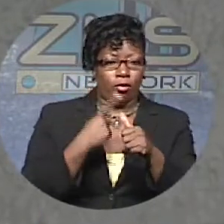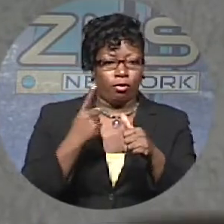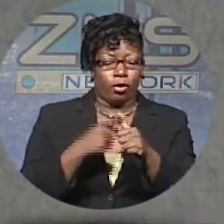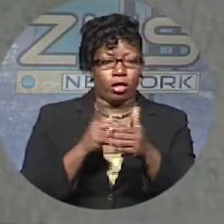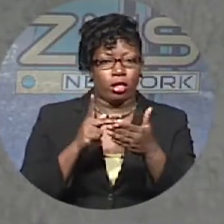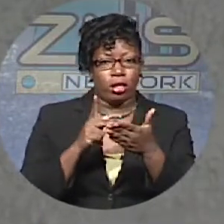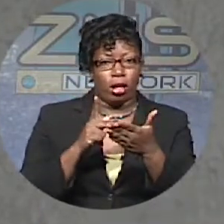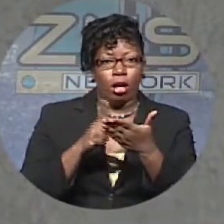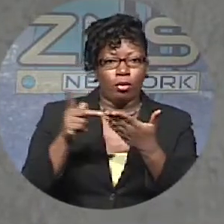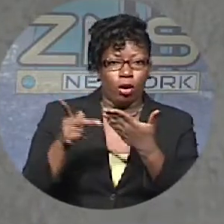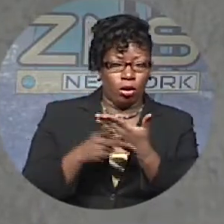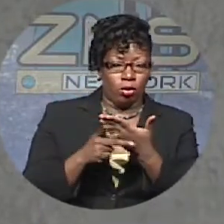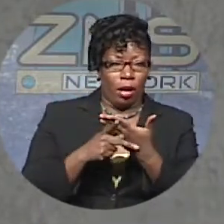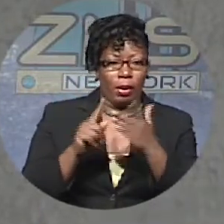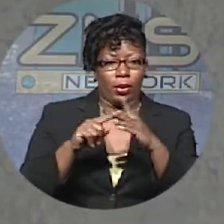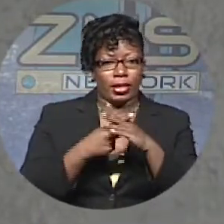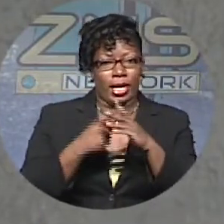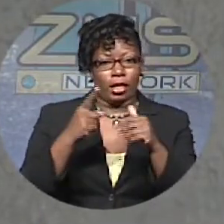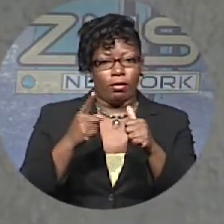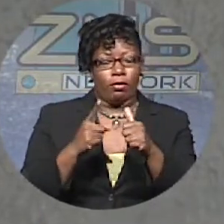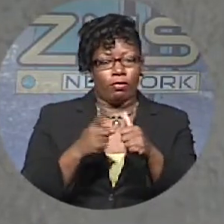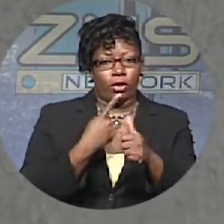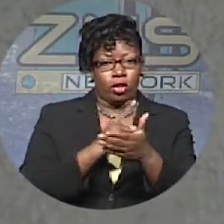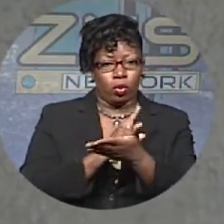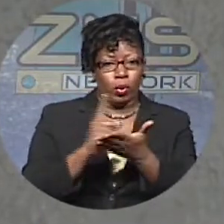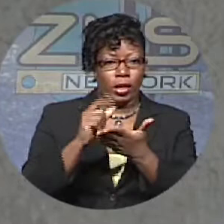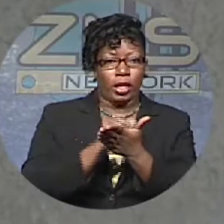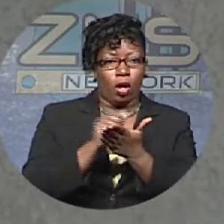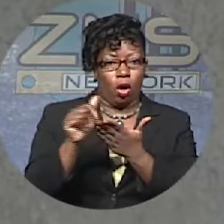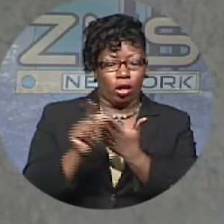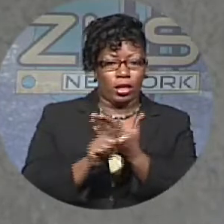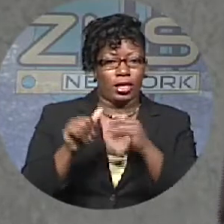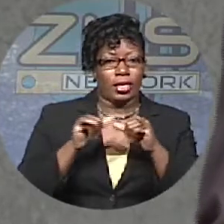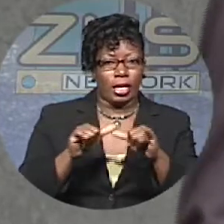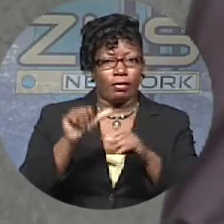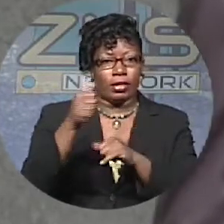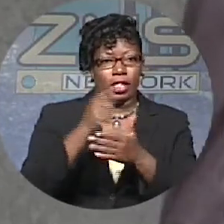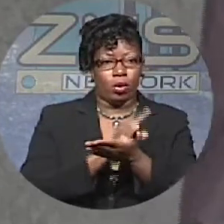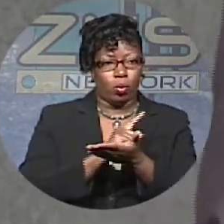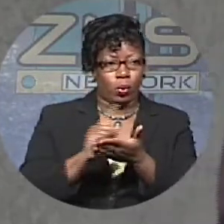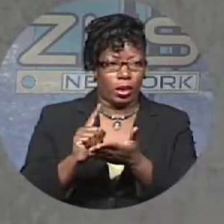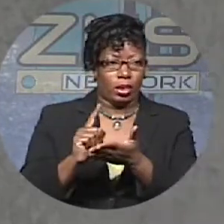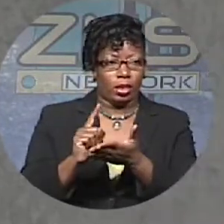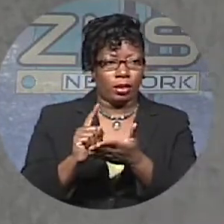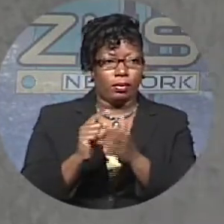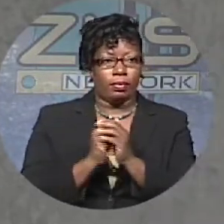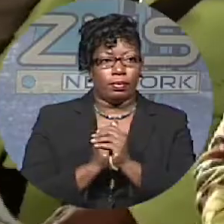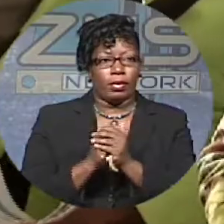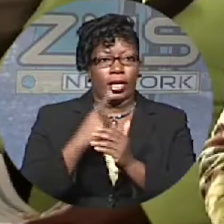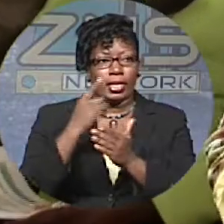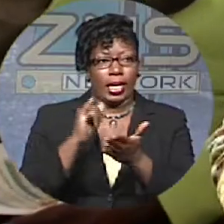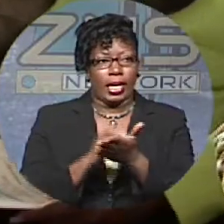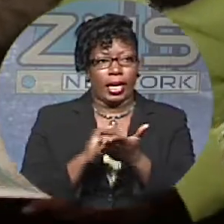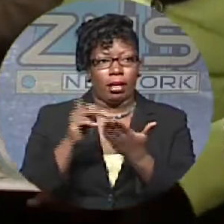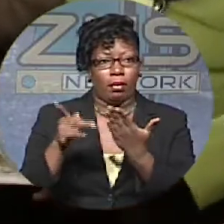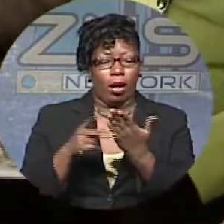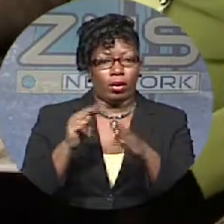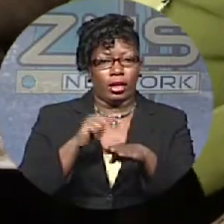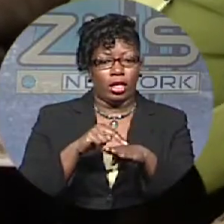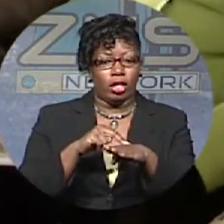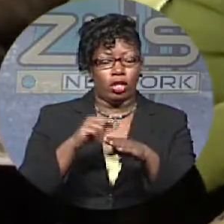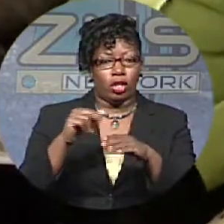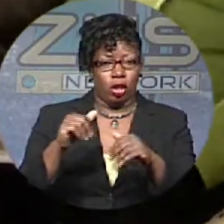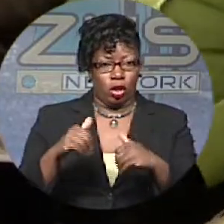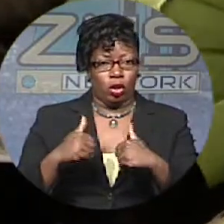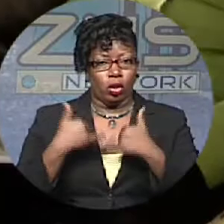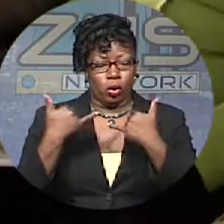pilot program, which will begin the first week of August and last for 10 weeks. Labor Minister Shane Gibson maintains that empowering the nation's youth for the